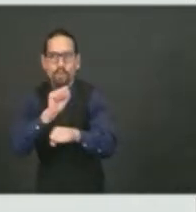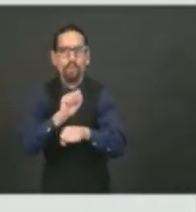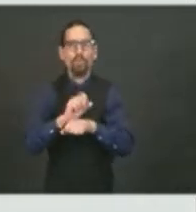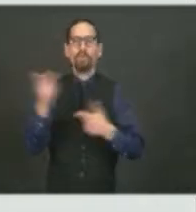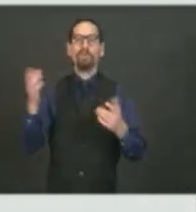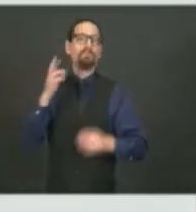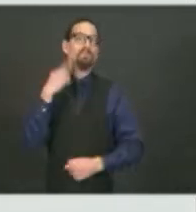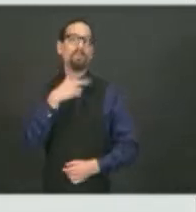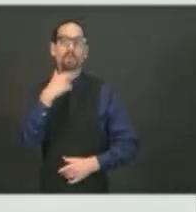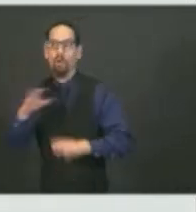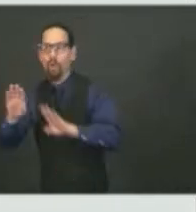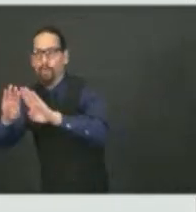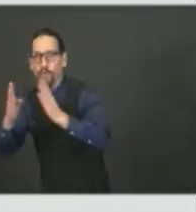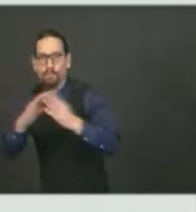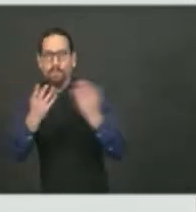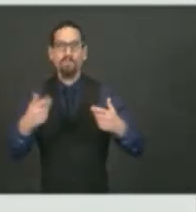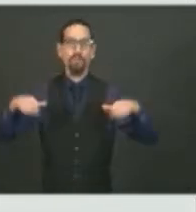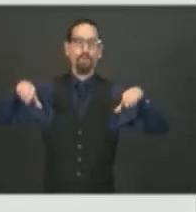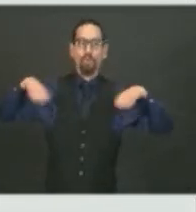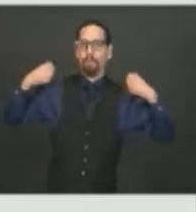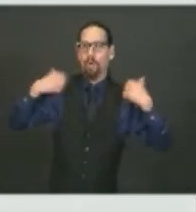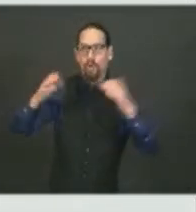the gym, etc.